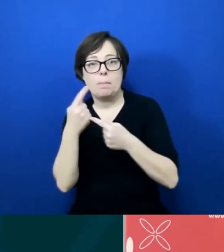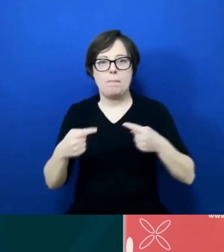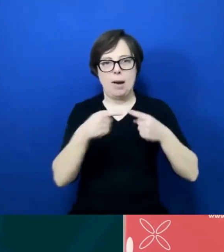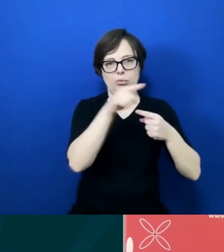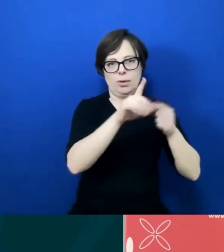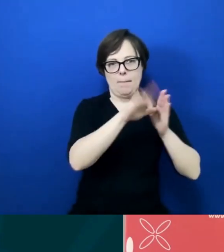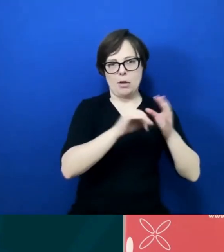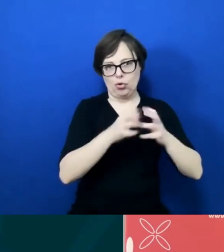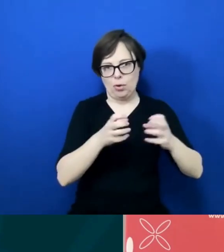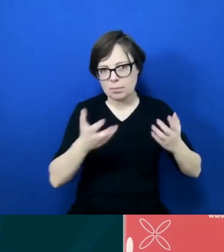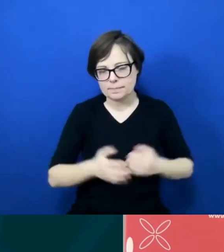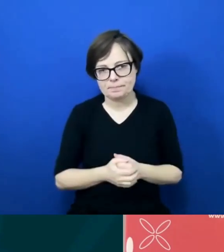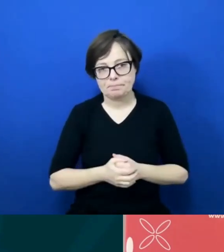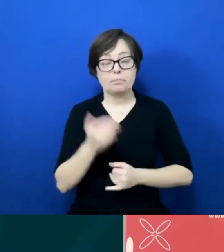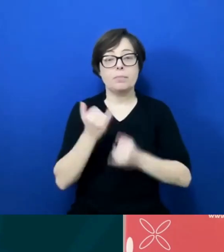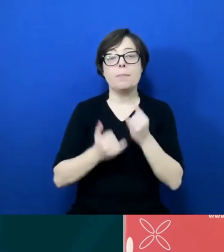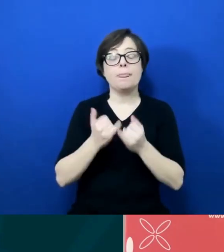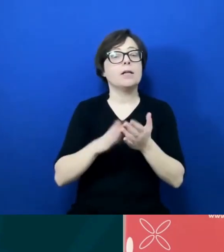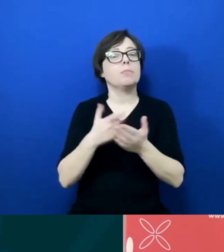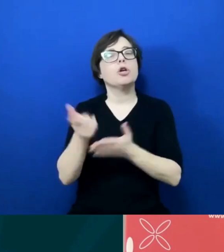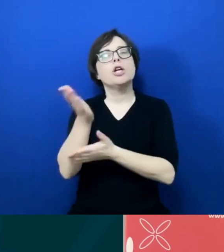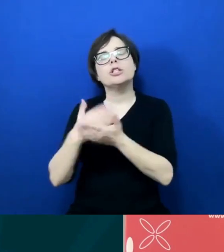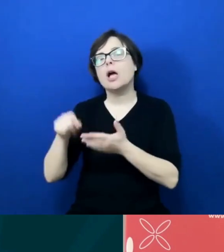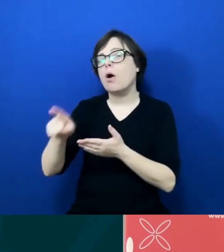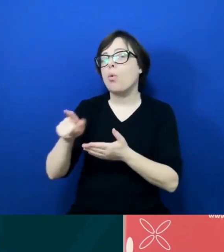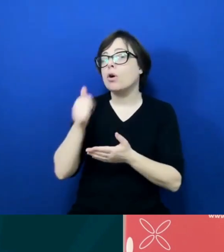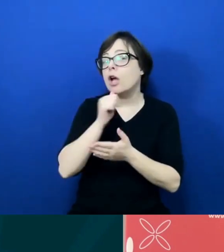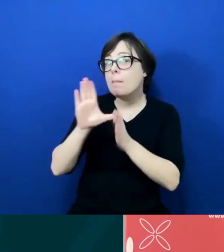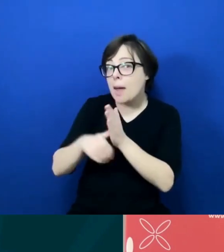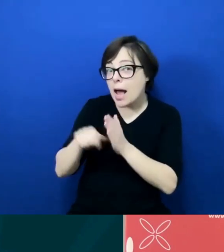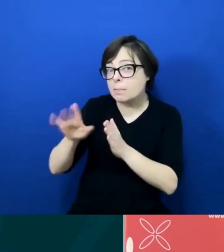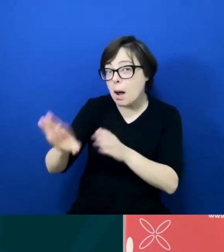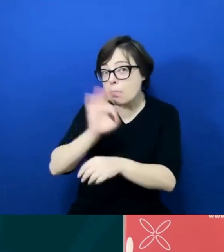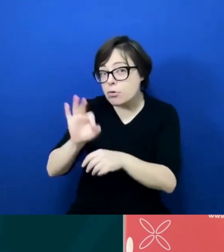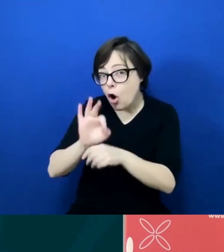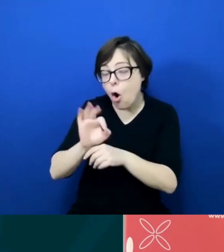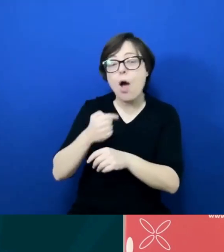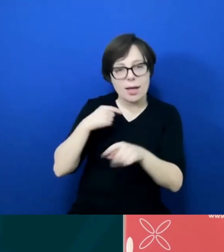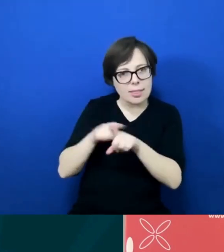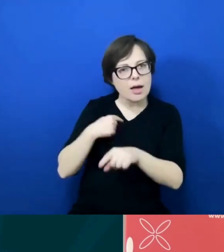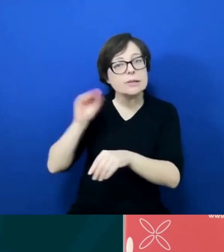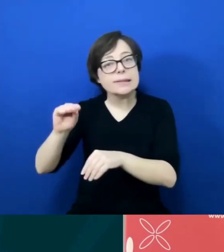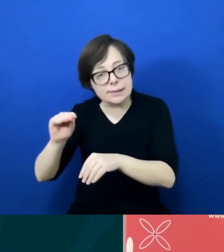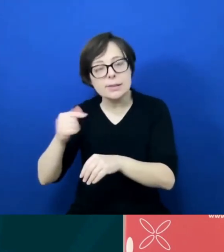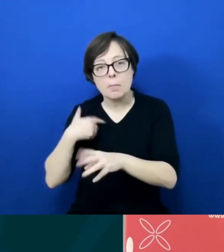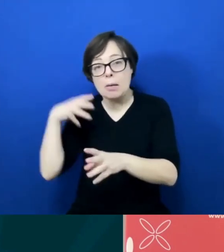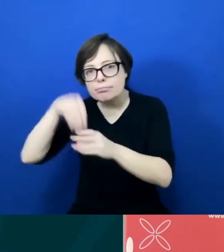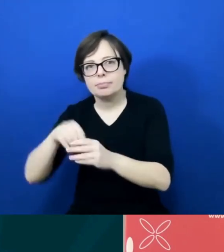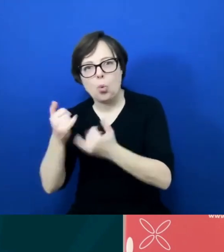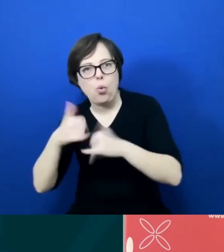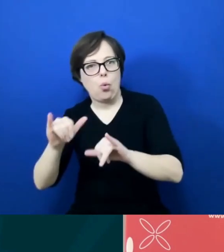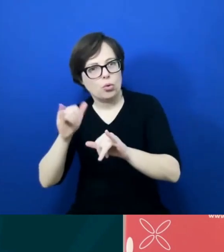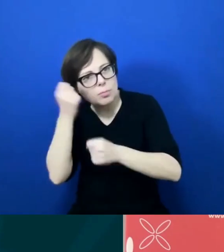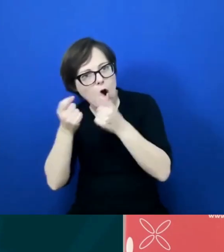the smart city into that. If the greenery has some designs and projects, we also cooperate with them, and we try